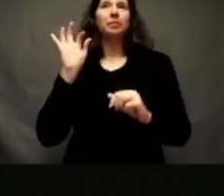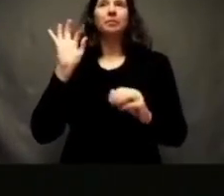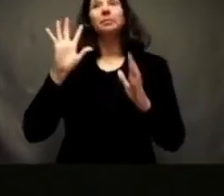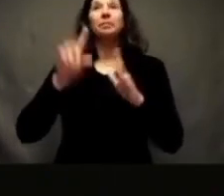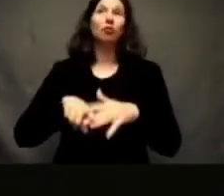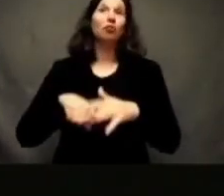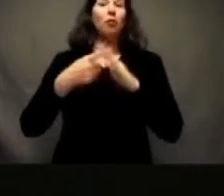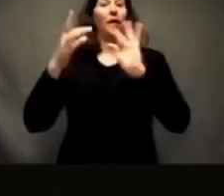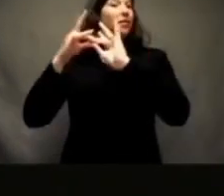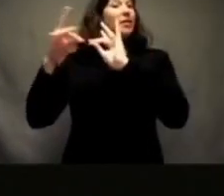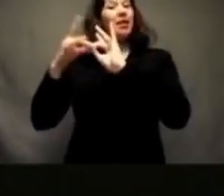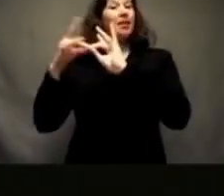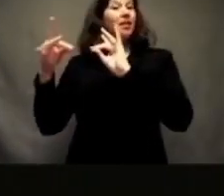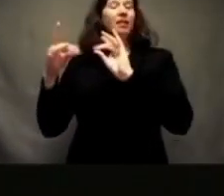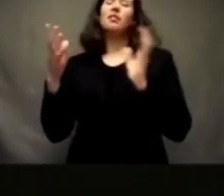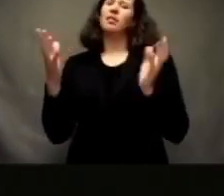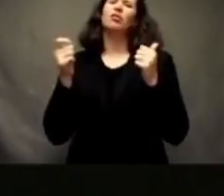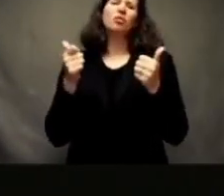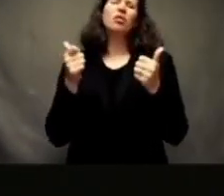good stuff.